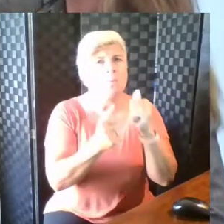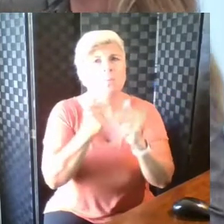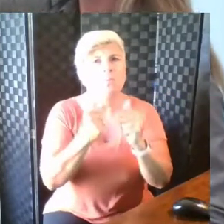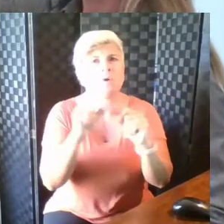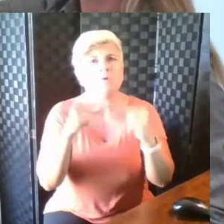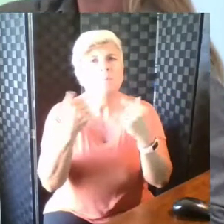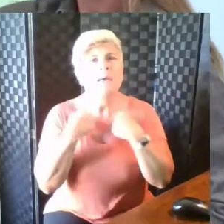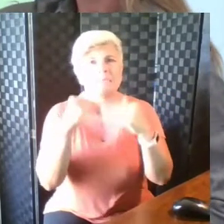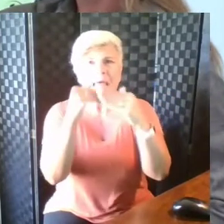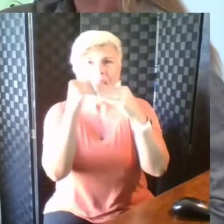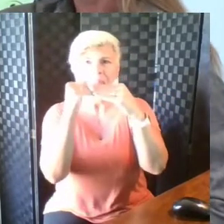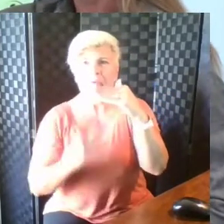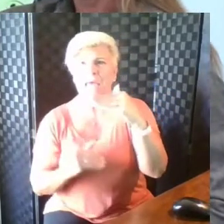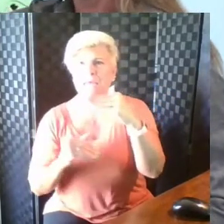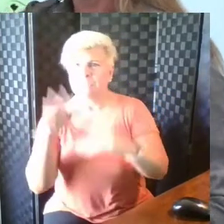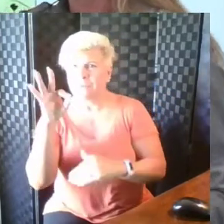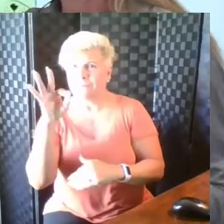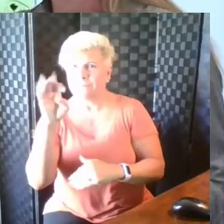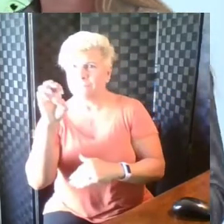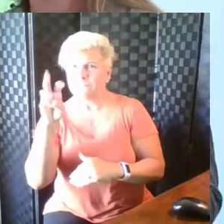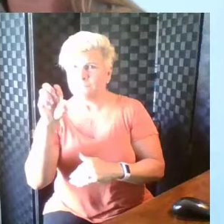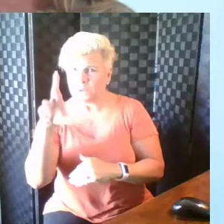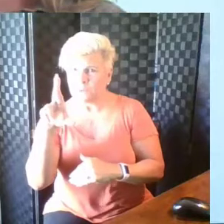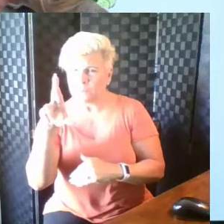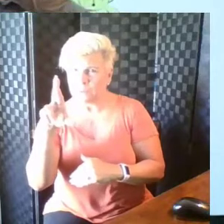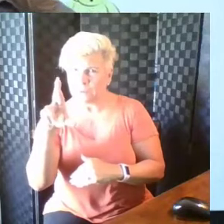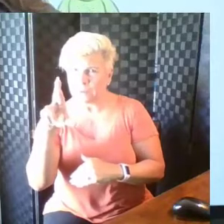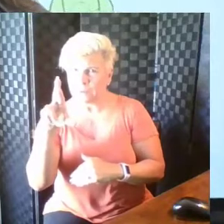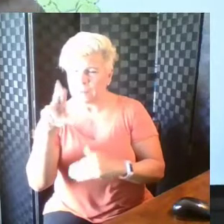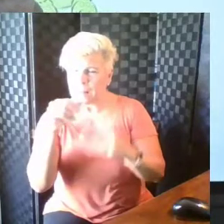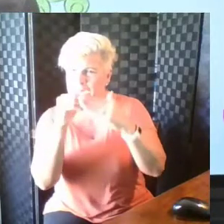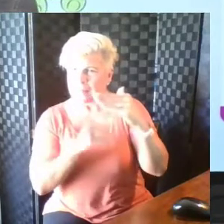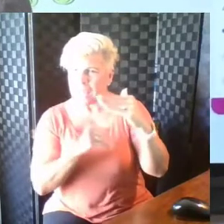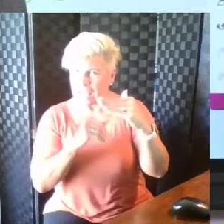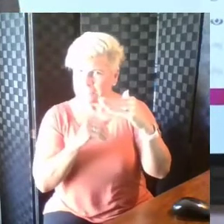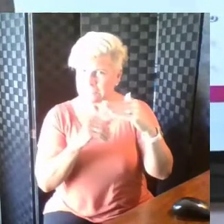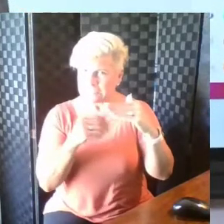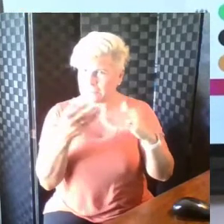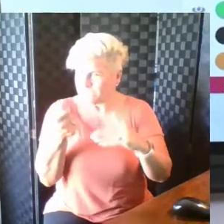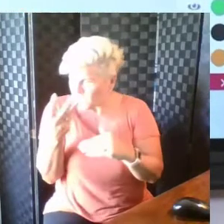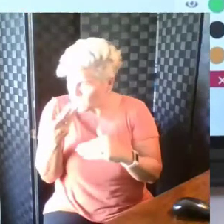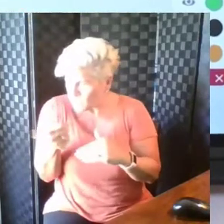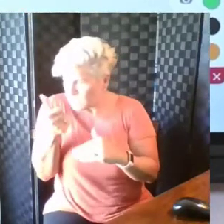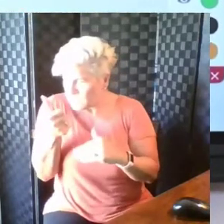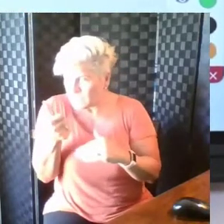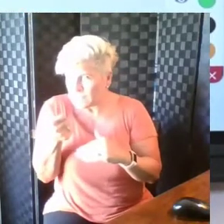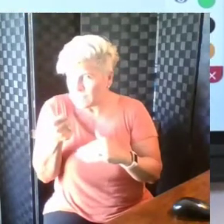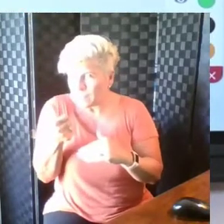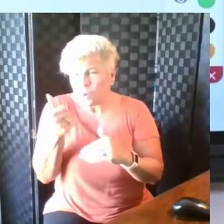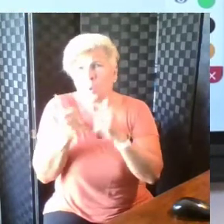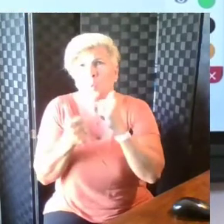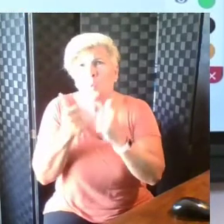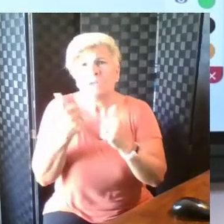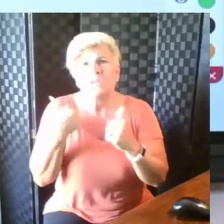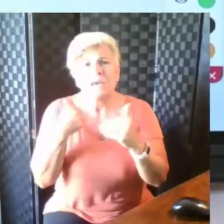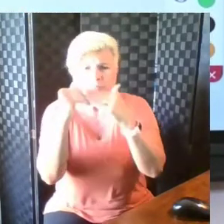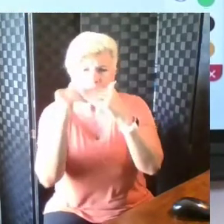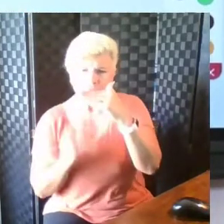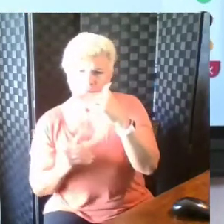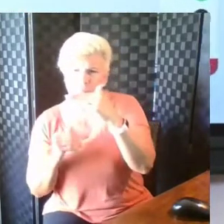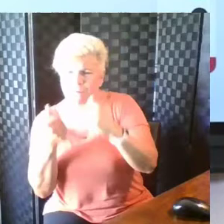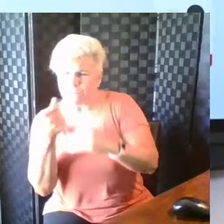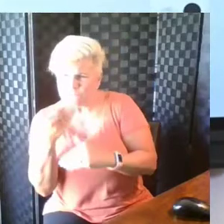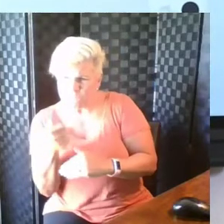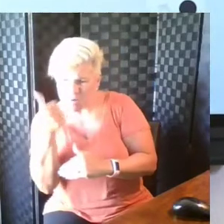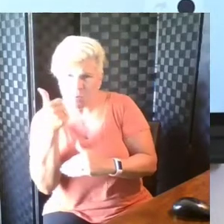has less or fewer? So we want to flip our thinking and look for the group that has the fewest amount or the